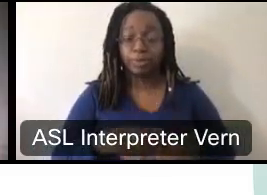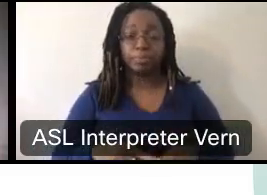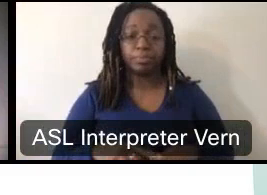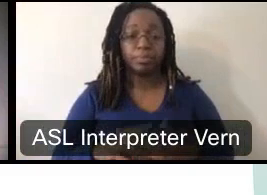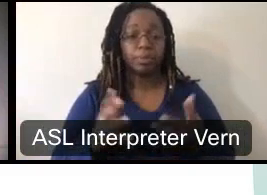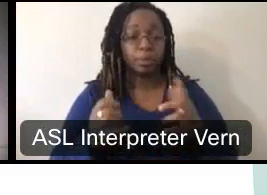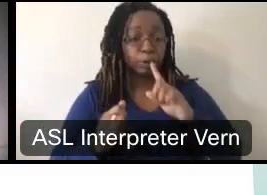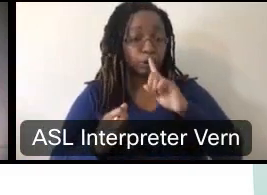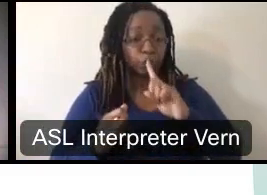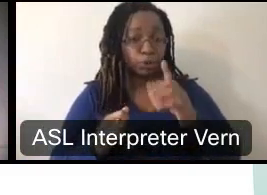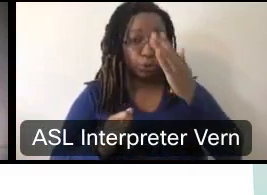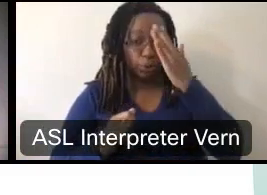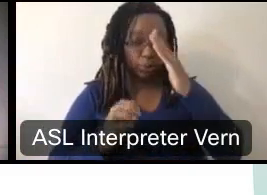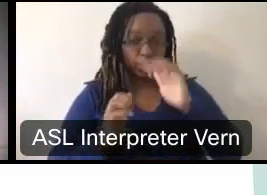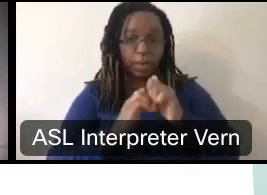channel.